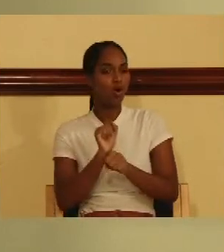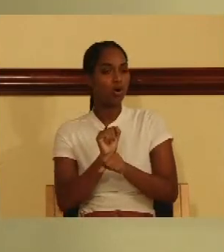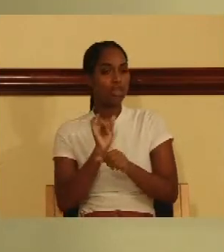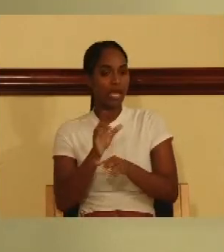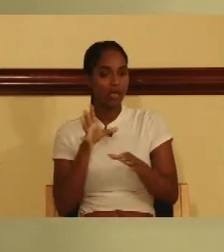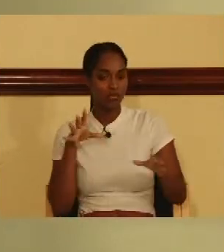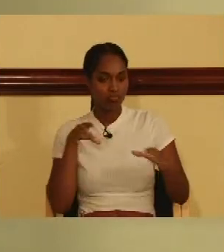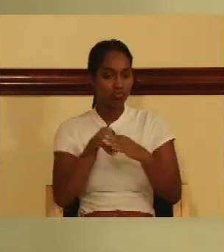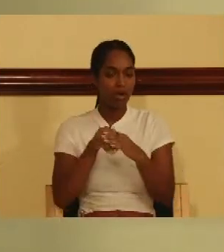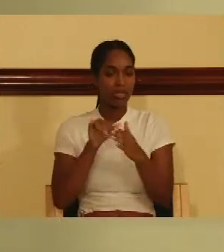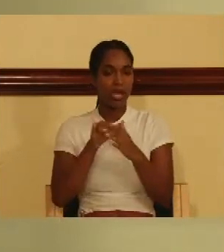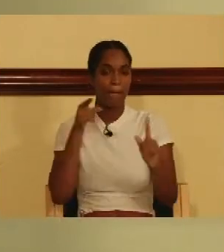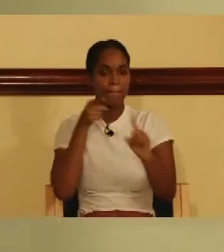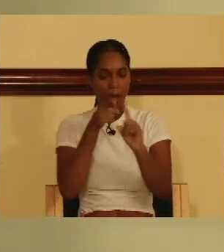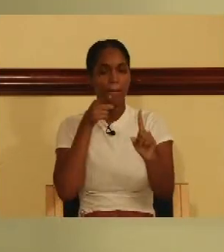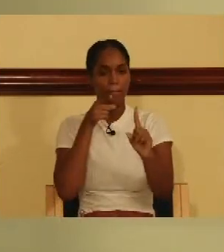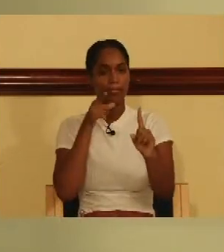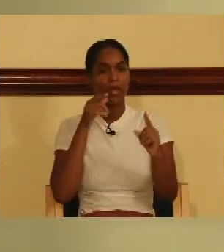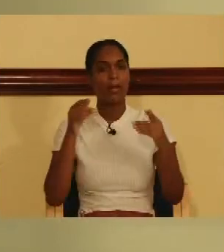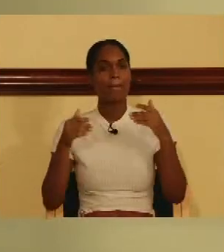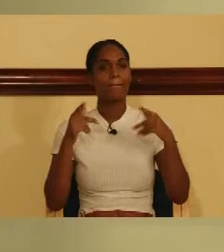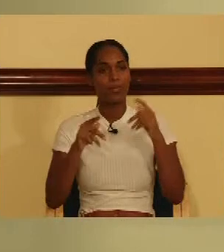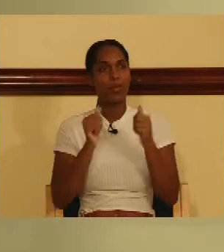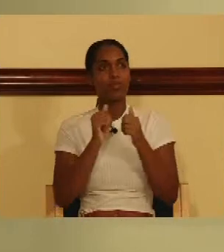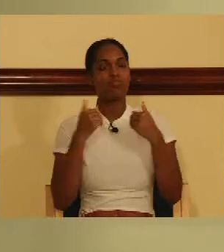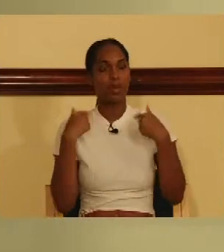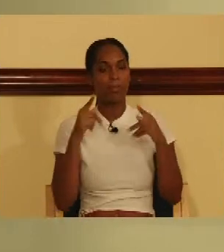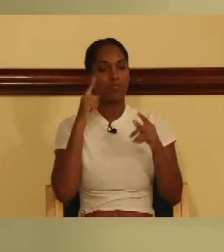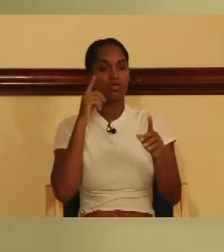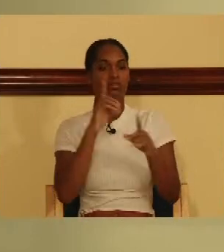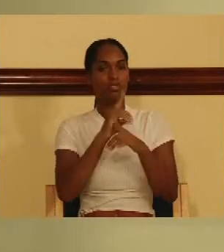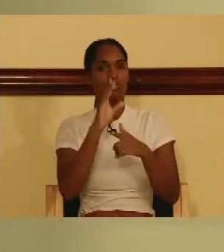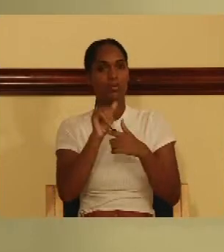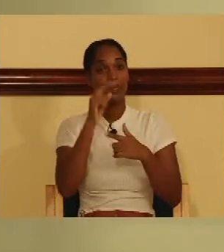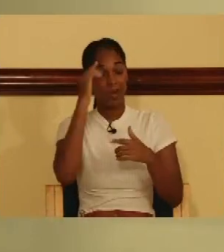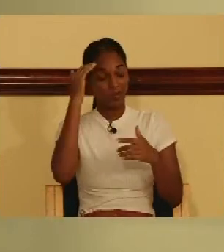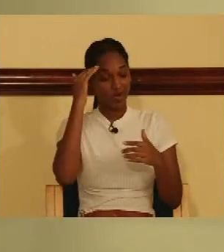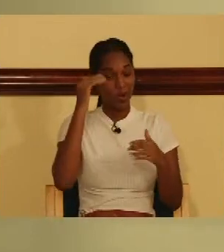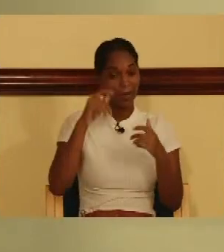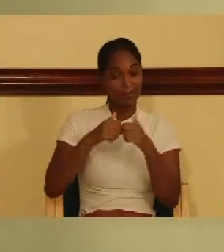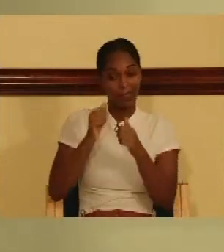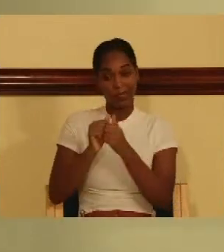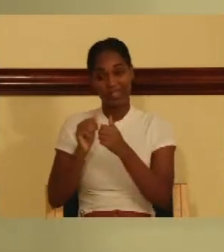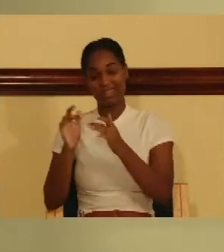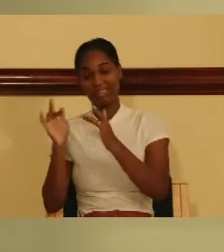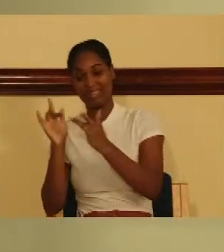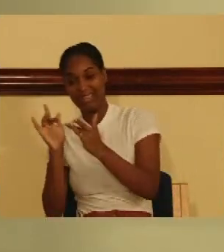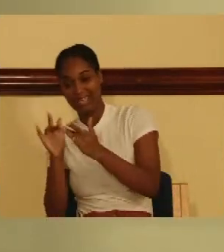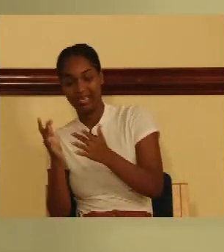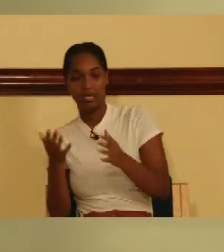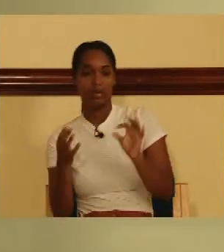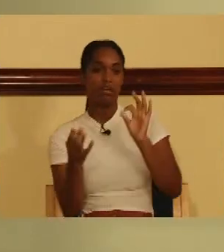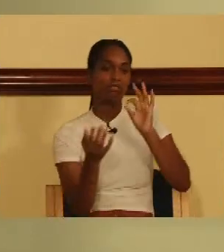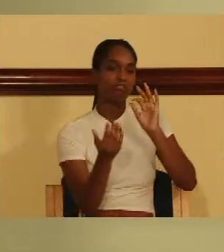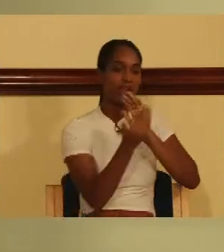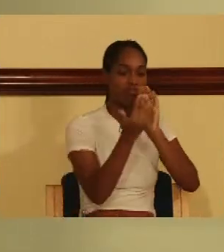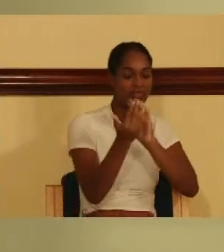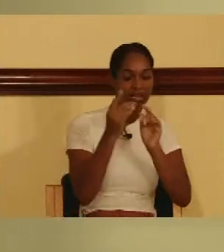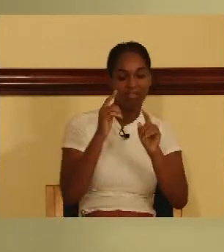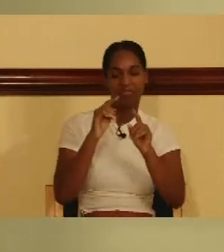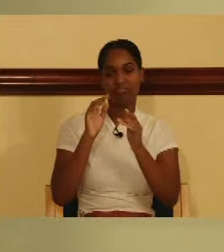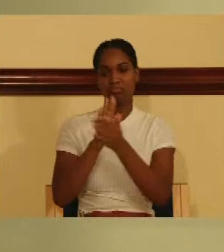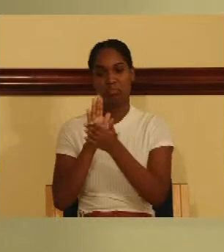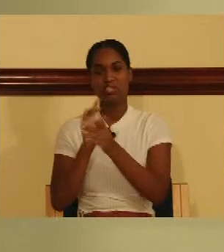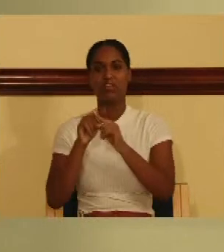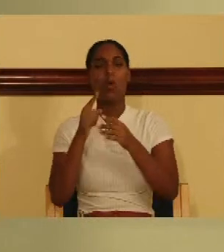particularly target our young people with disabilities, especially because we know the issues with connectivity and lack of face-to-face? What kind of work is the